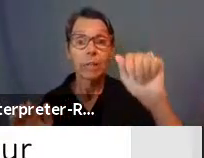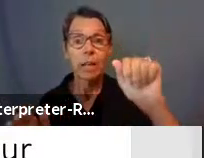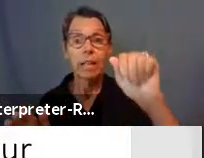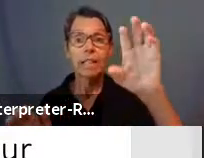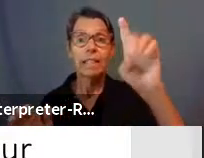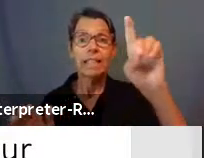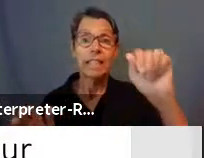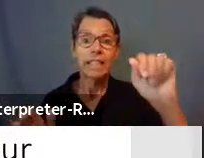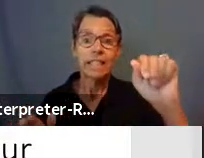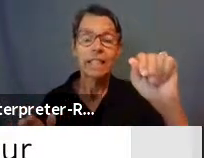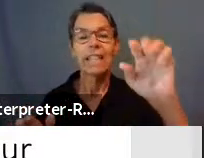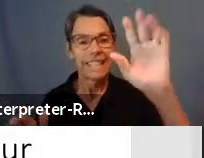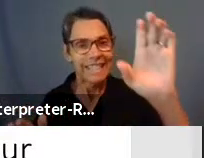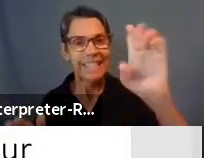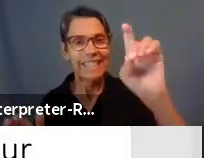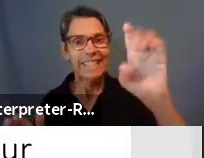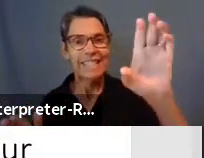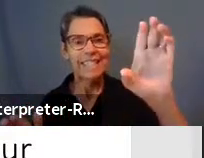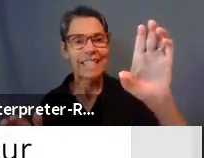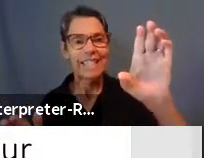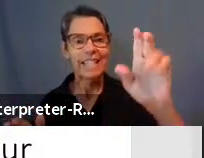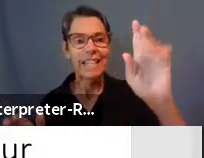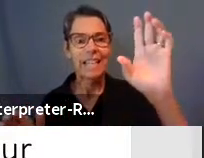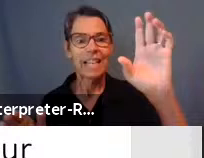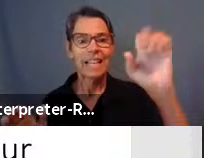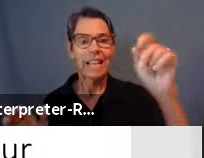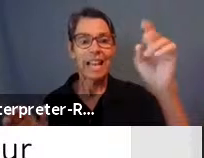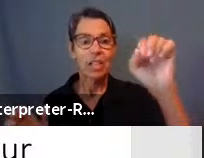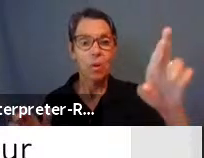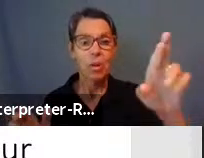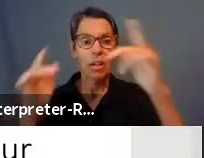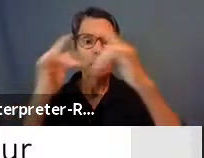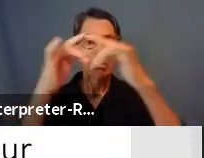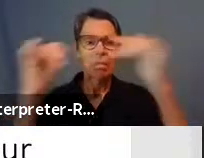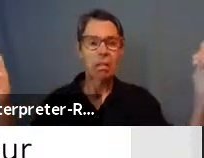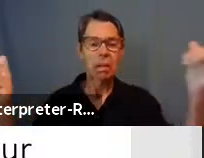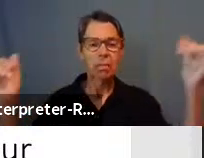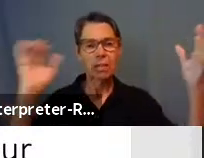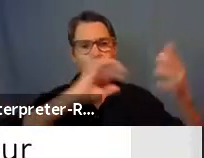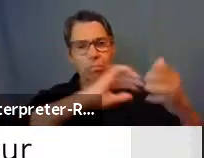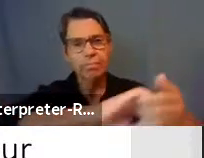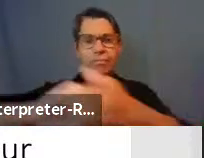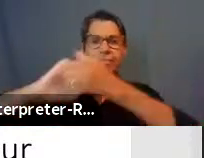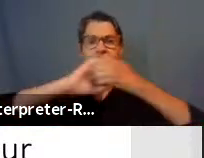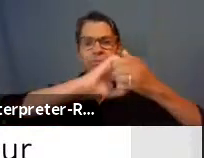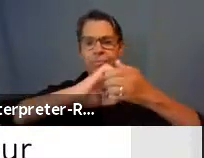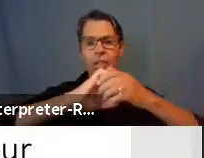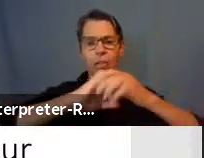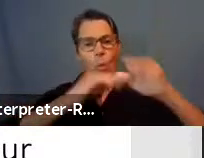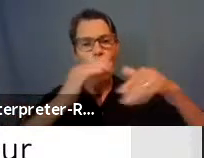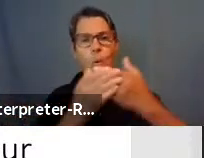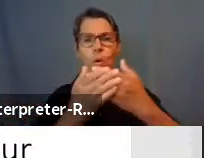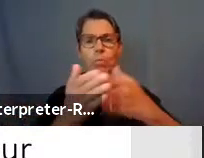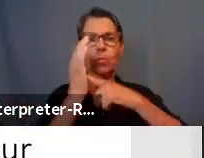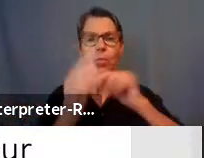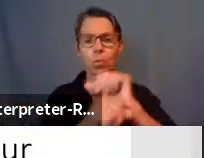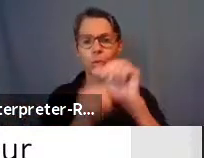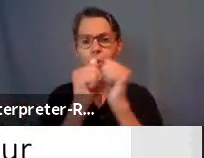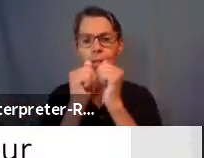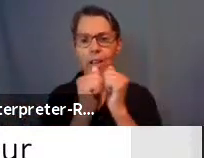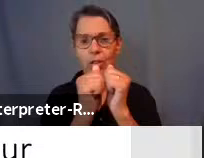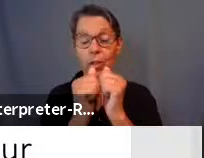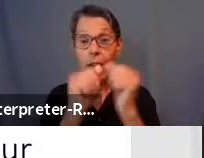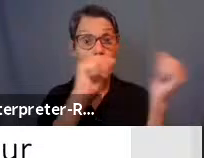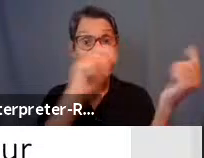partnerships. It's taken everybody to work during the pandemic. And all of these groups, when we have lacked a resource